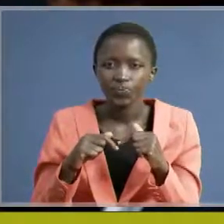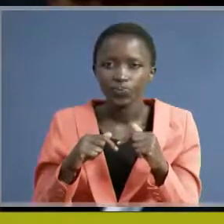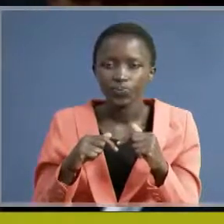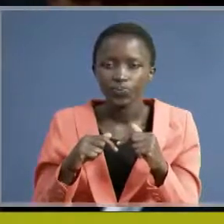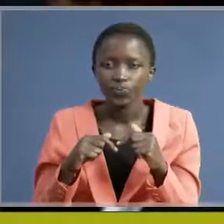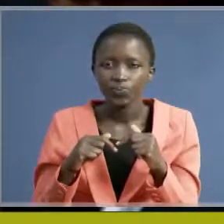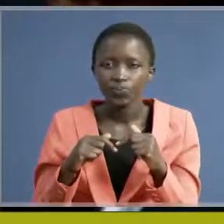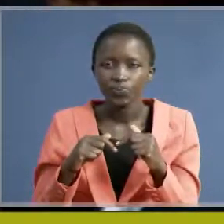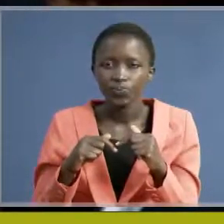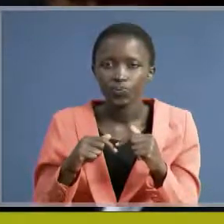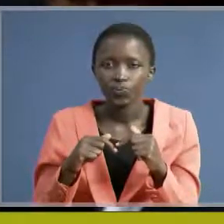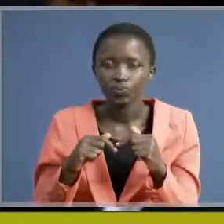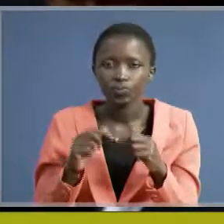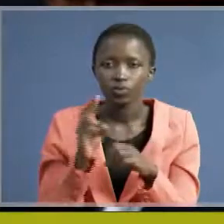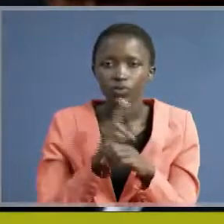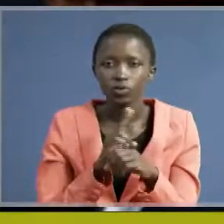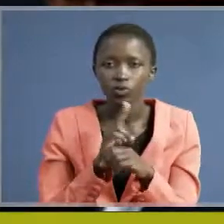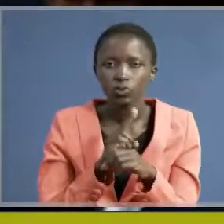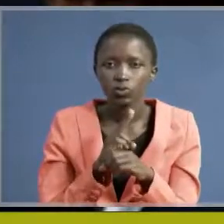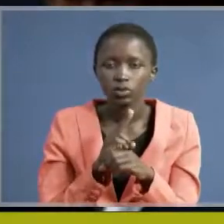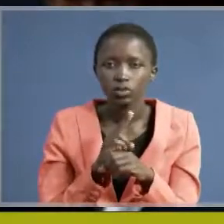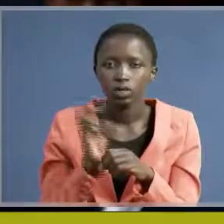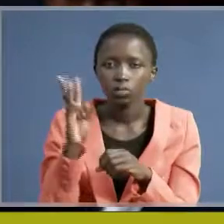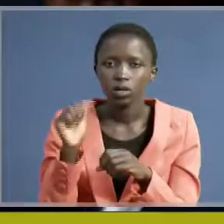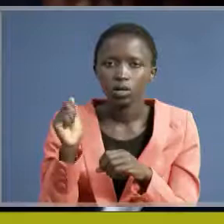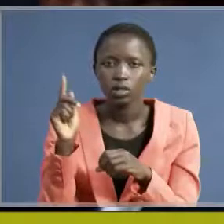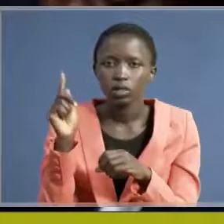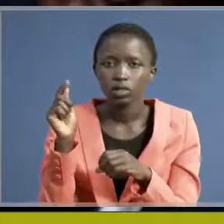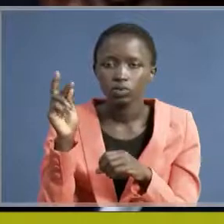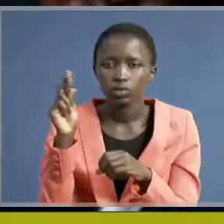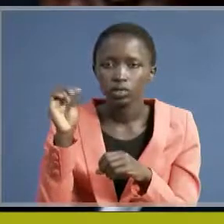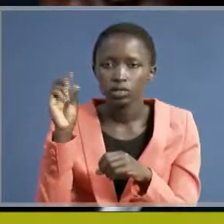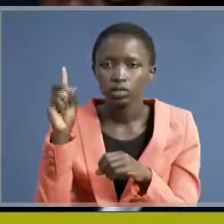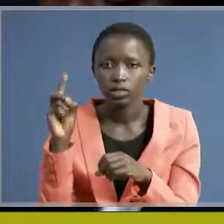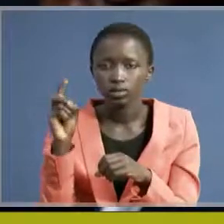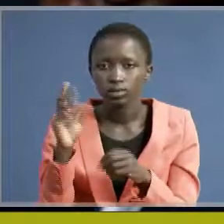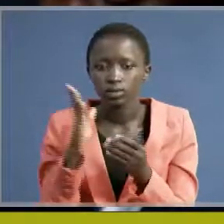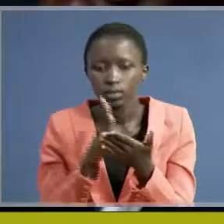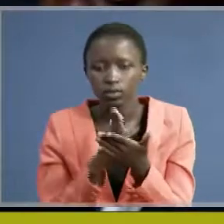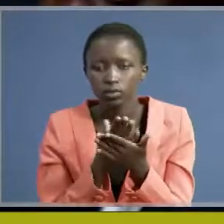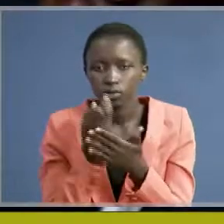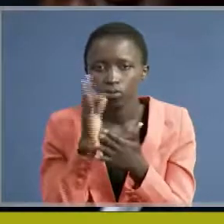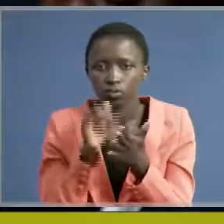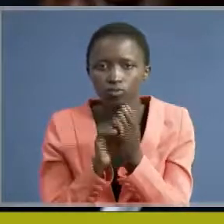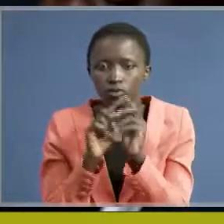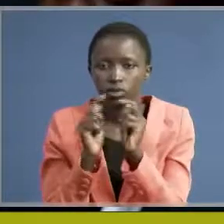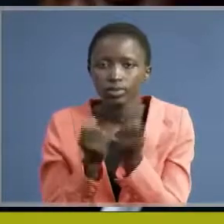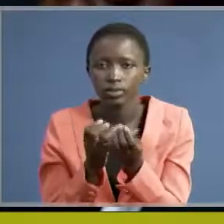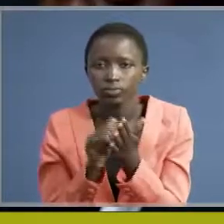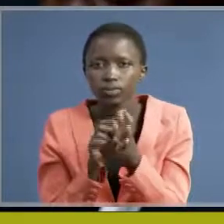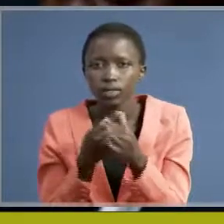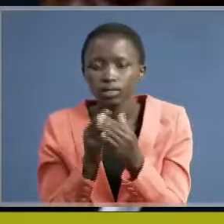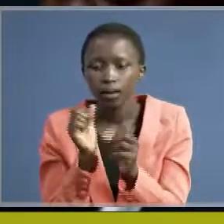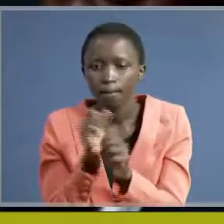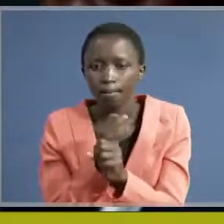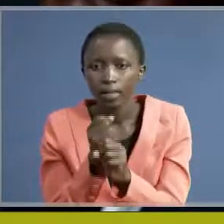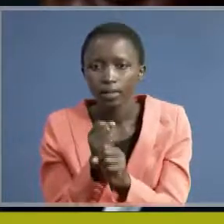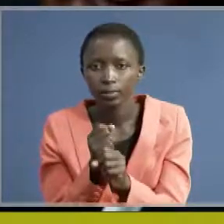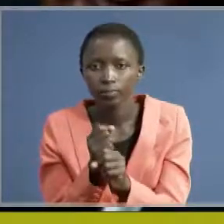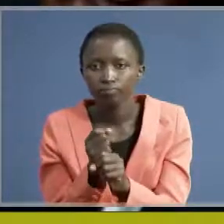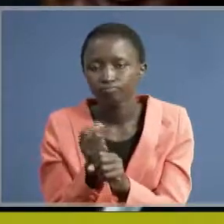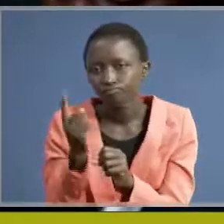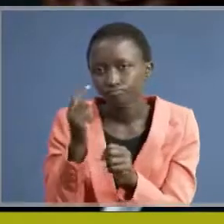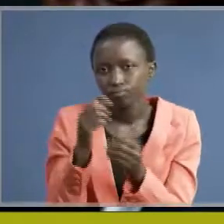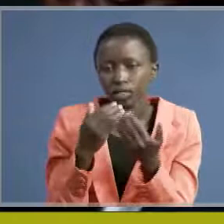they also use matrix. It's a multi-sectoral team that is set up to come up